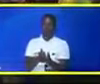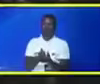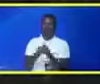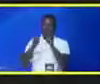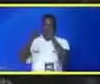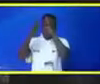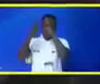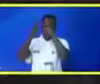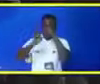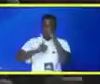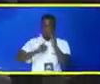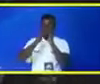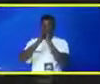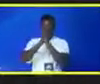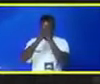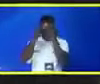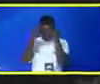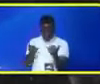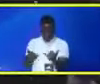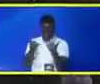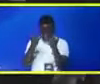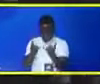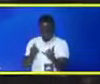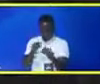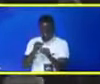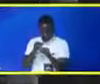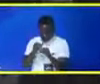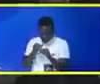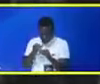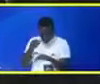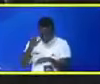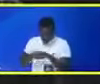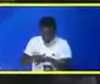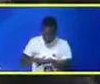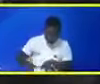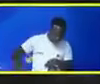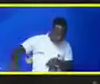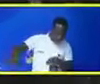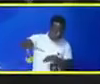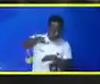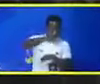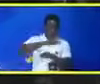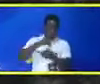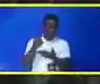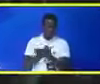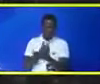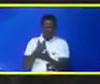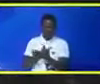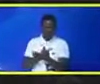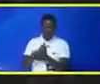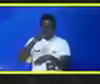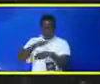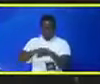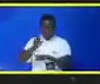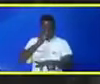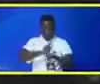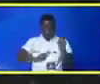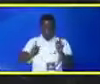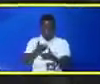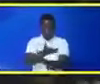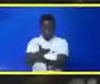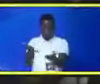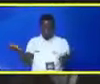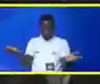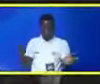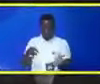Father, I pray right now over this beautiful nation of Ghana, over your people here represented